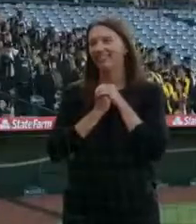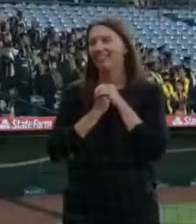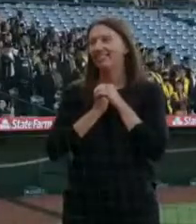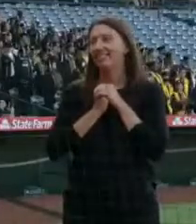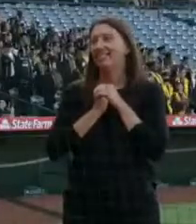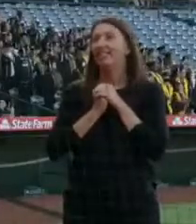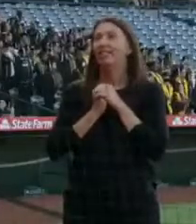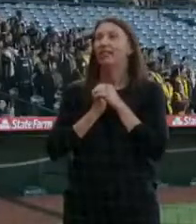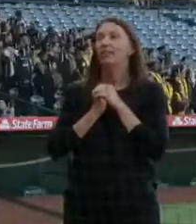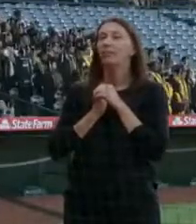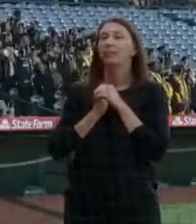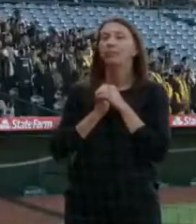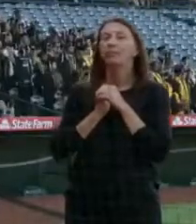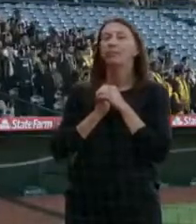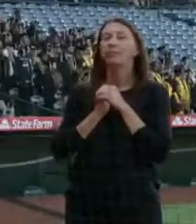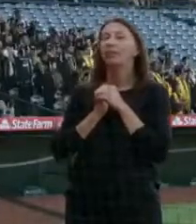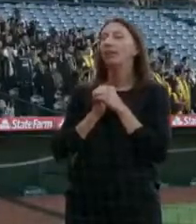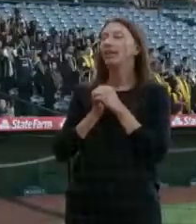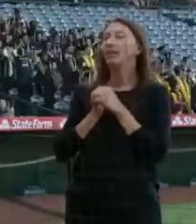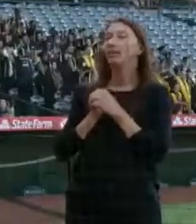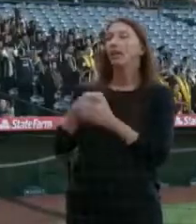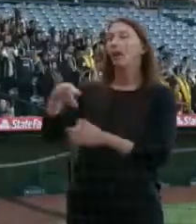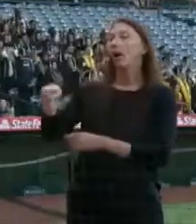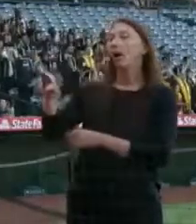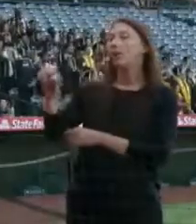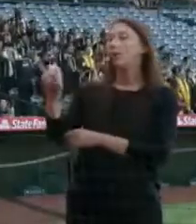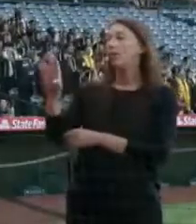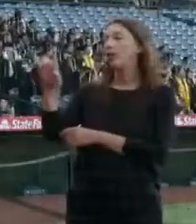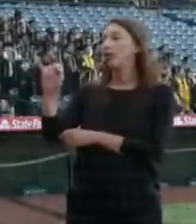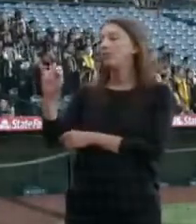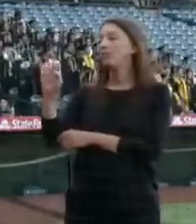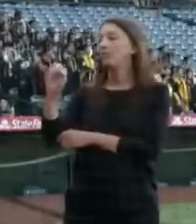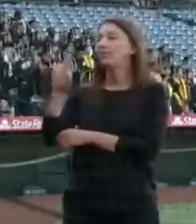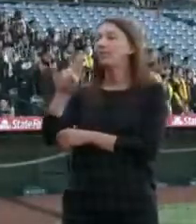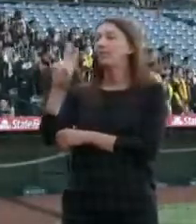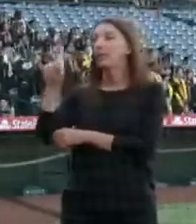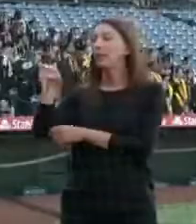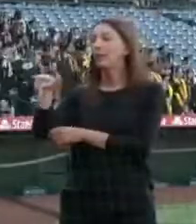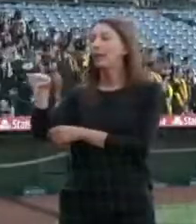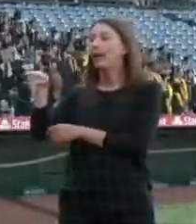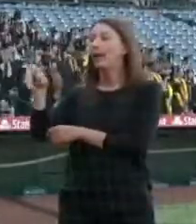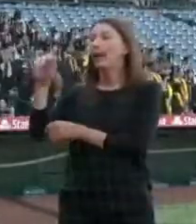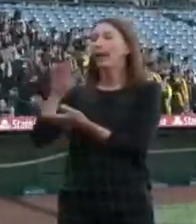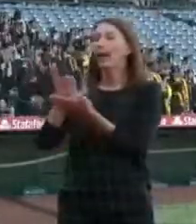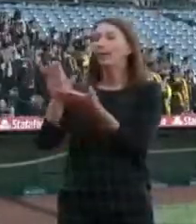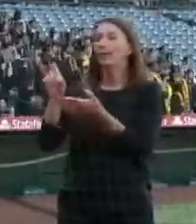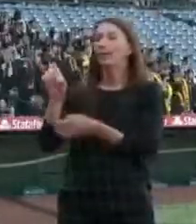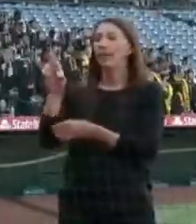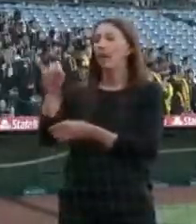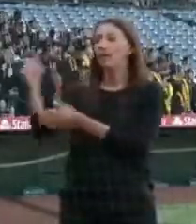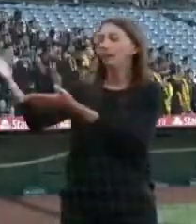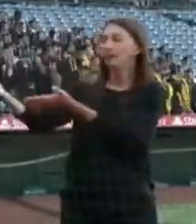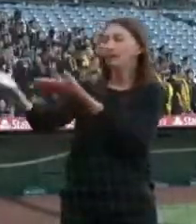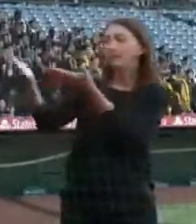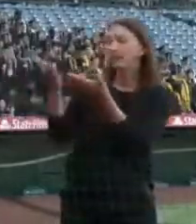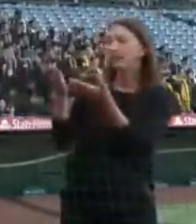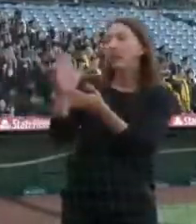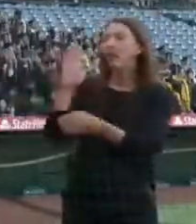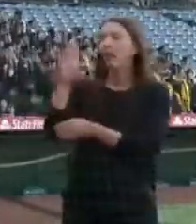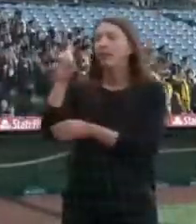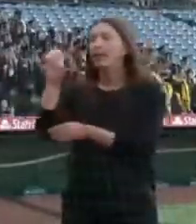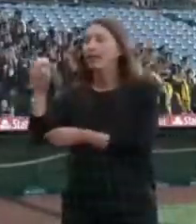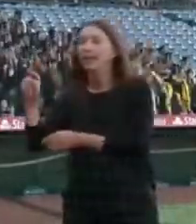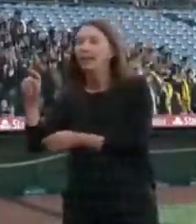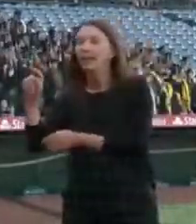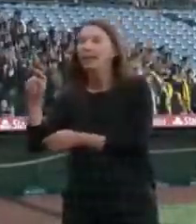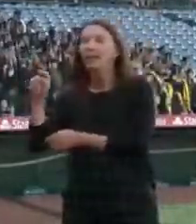You have been recommended to me by the Provost and Senior Vice President for Academic Affairs, by your Dean, and by